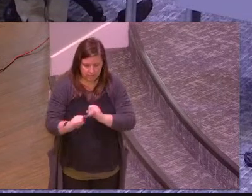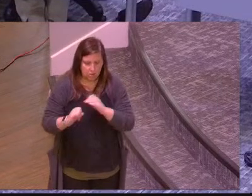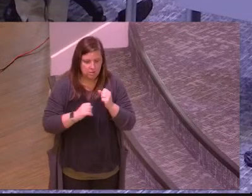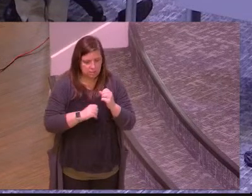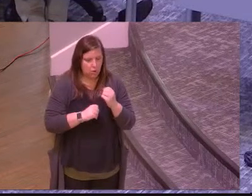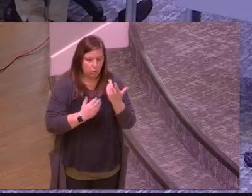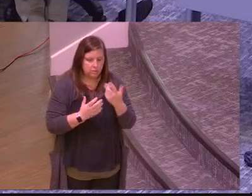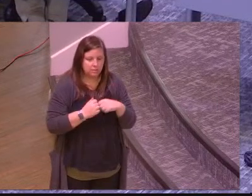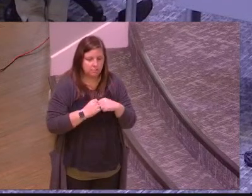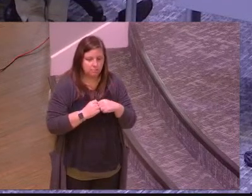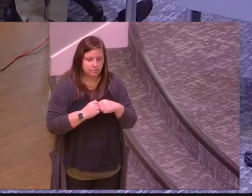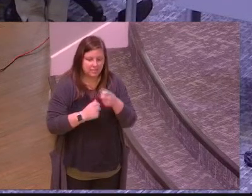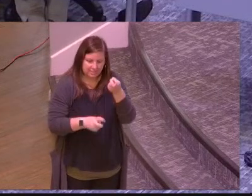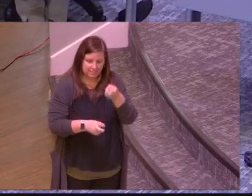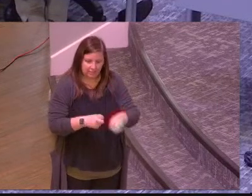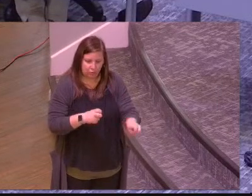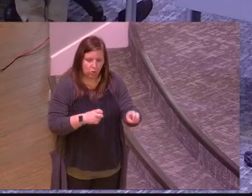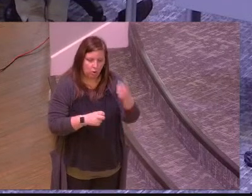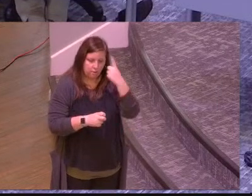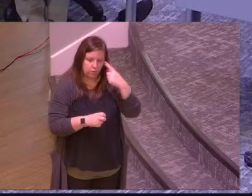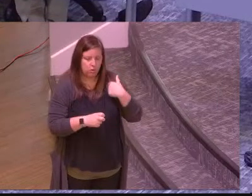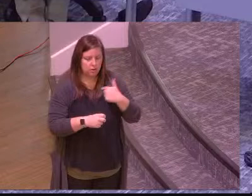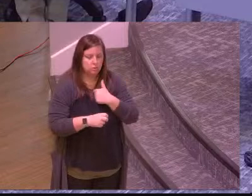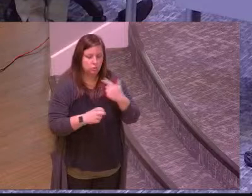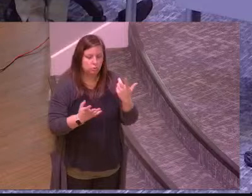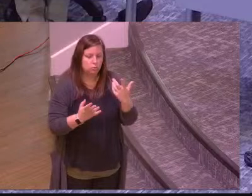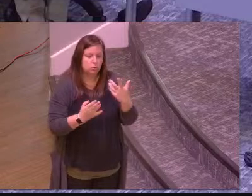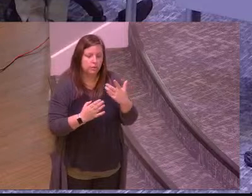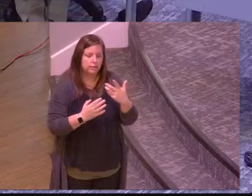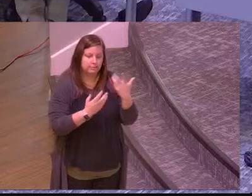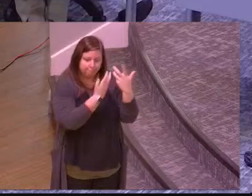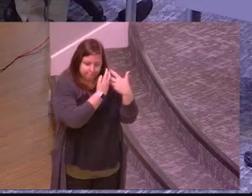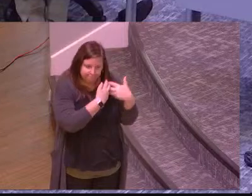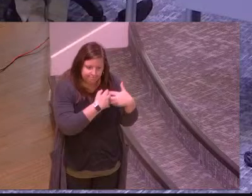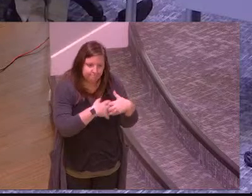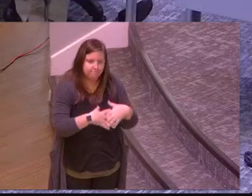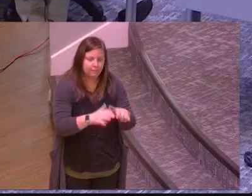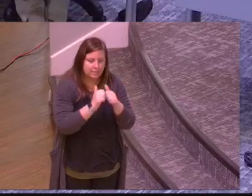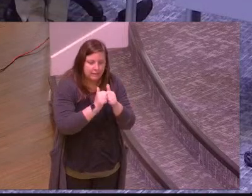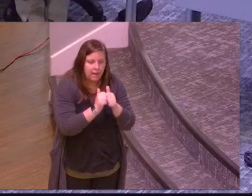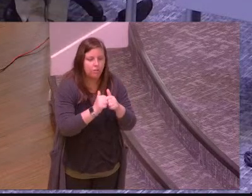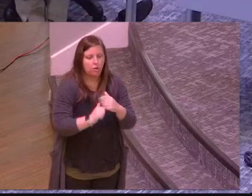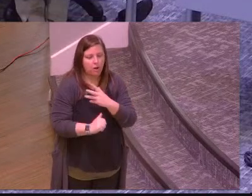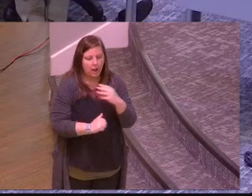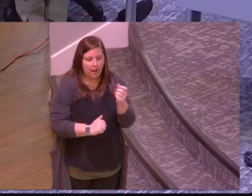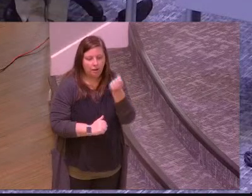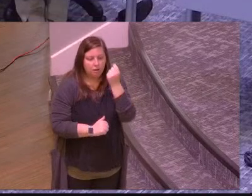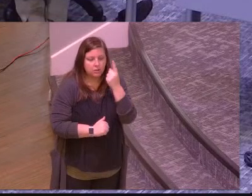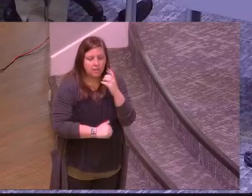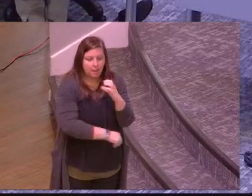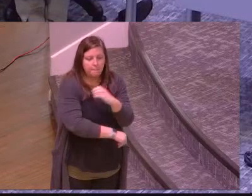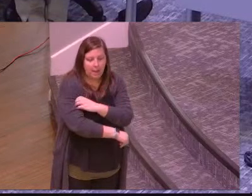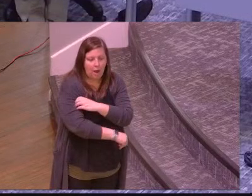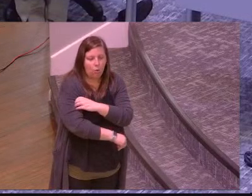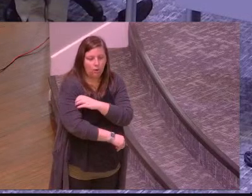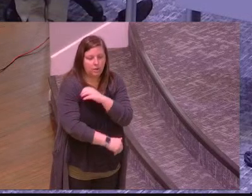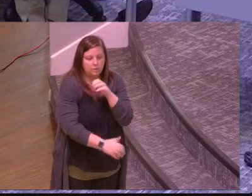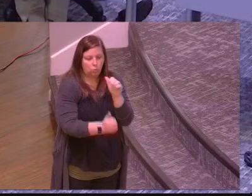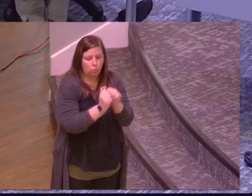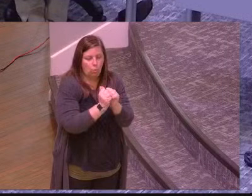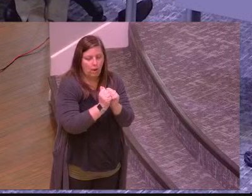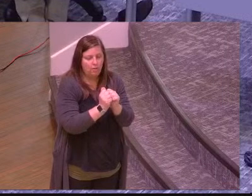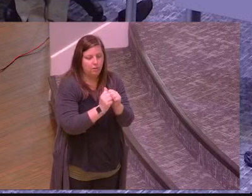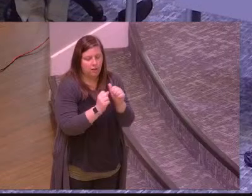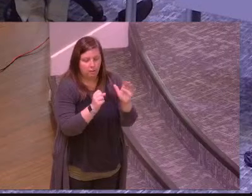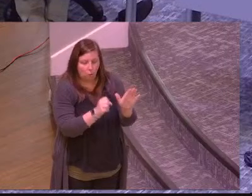as a unit and to be able to understand that really the power is in the whole of the board